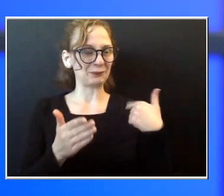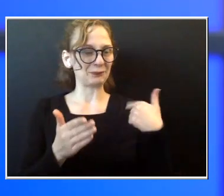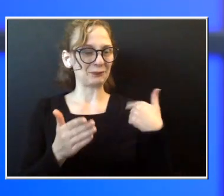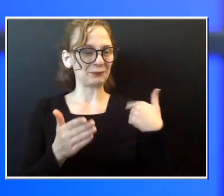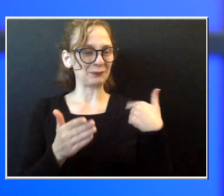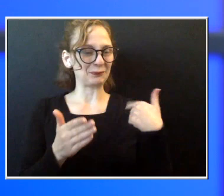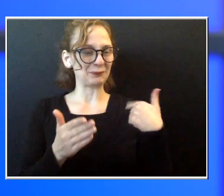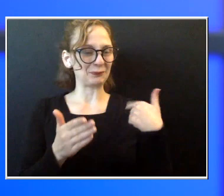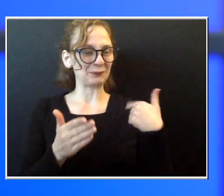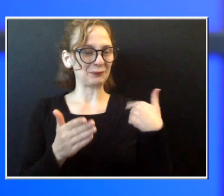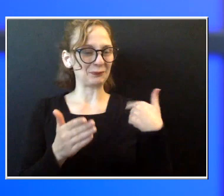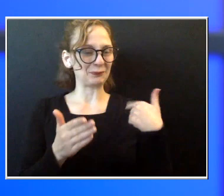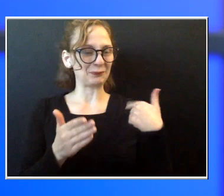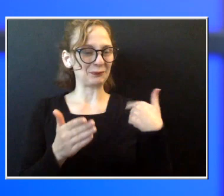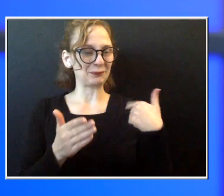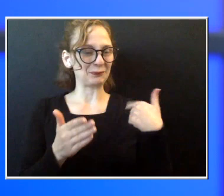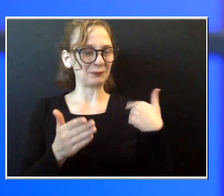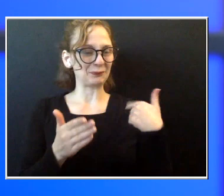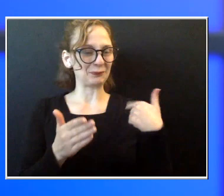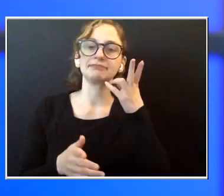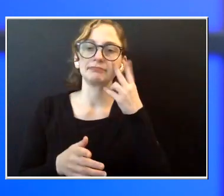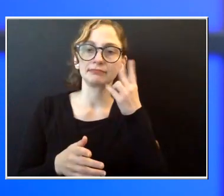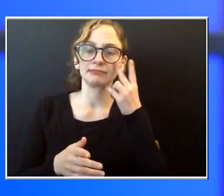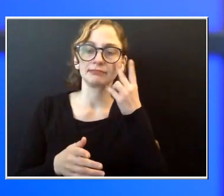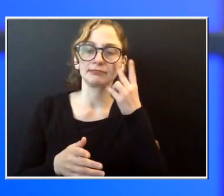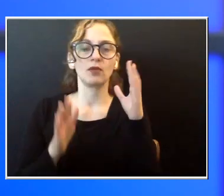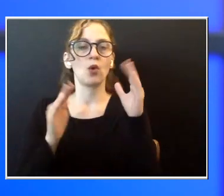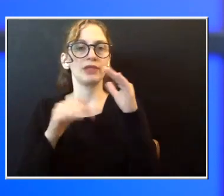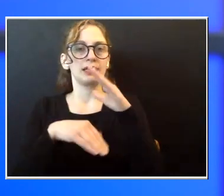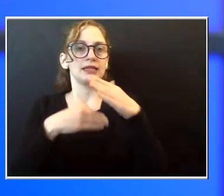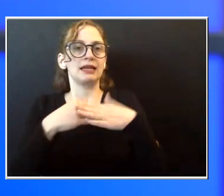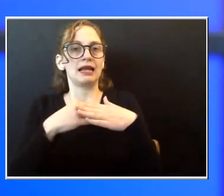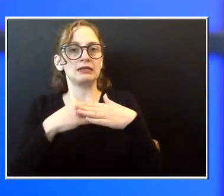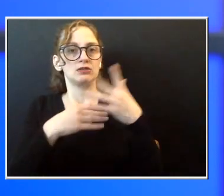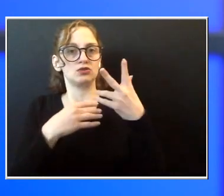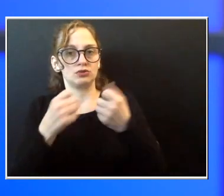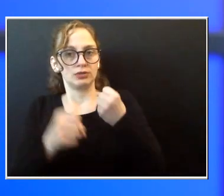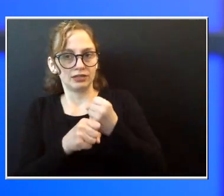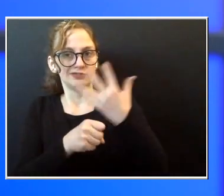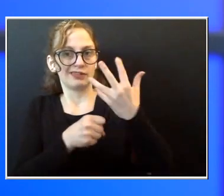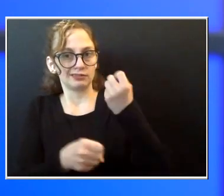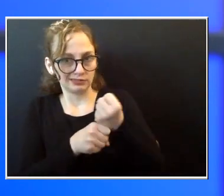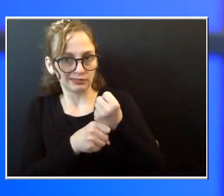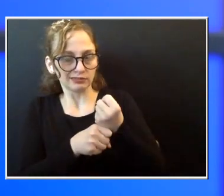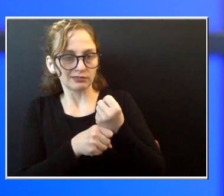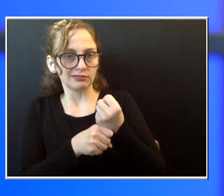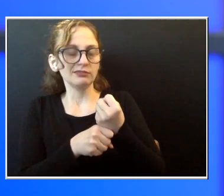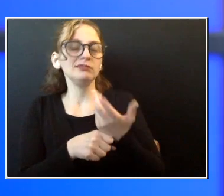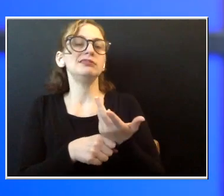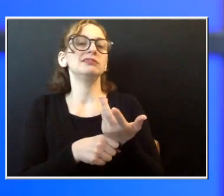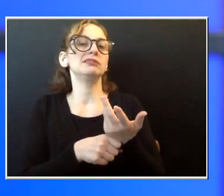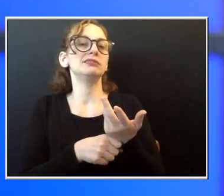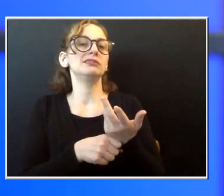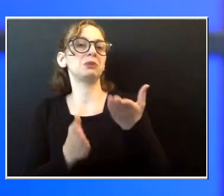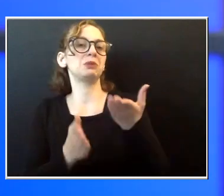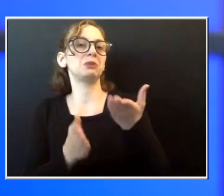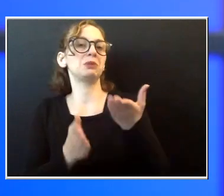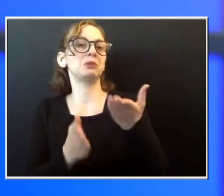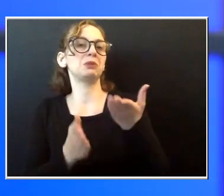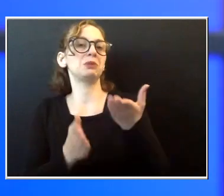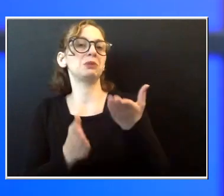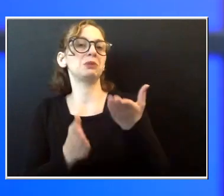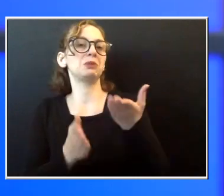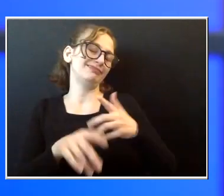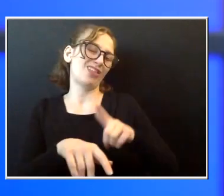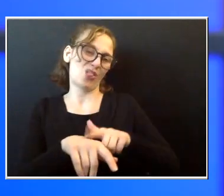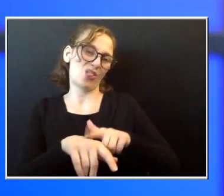hopefully within the next 3 to 5 years, or no, I say 5 years, but I think it's probably going to take even longer than that. But